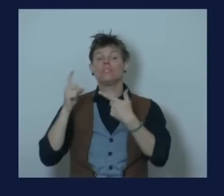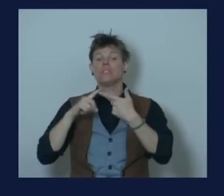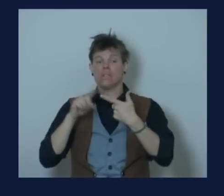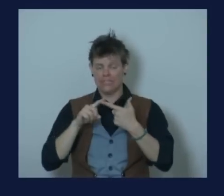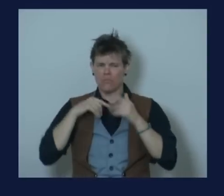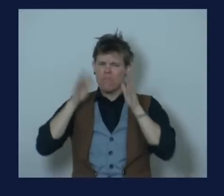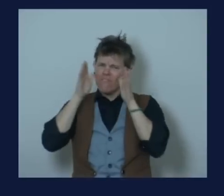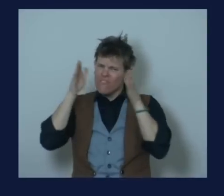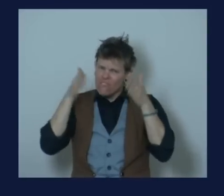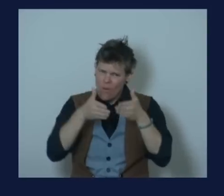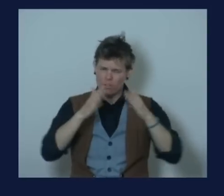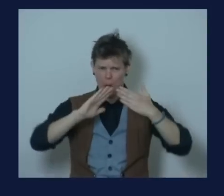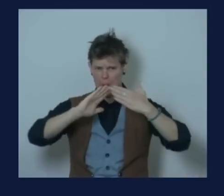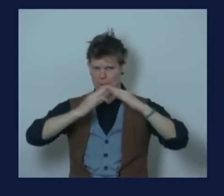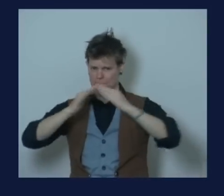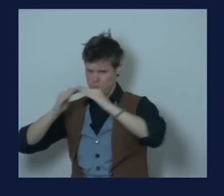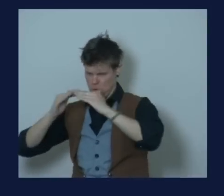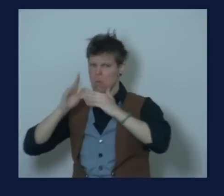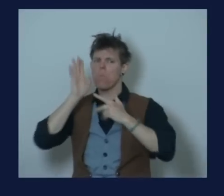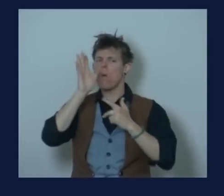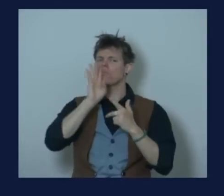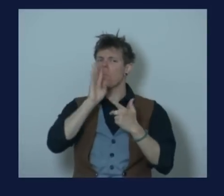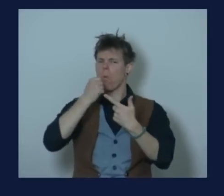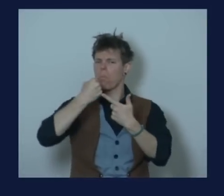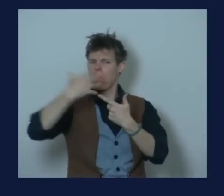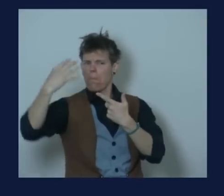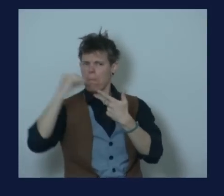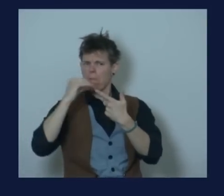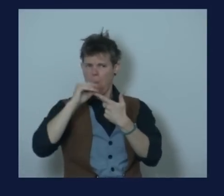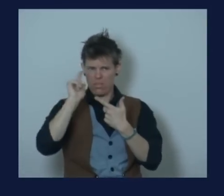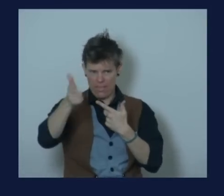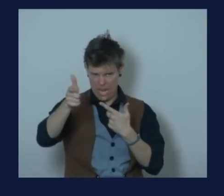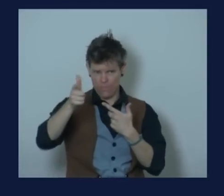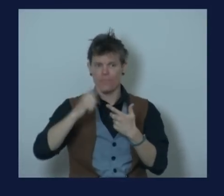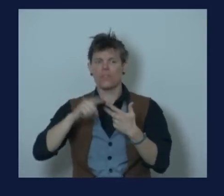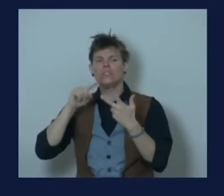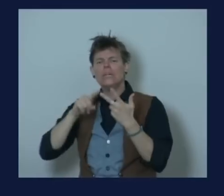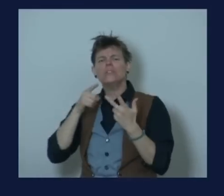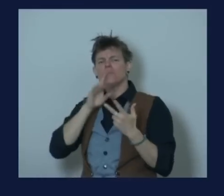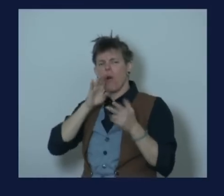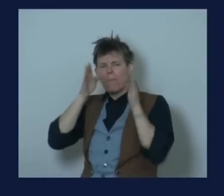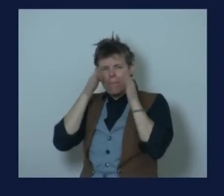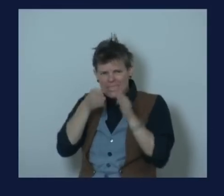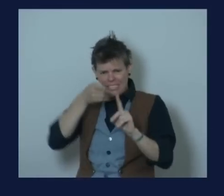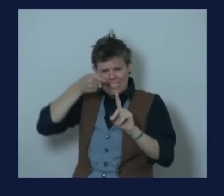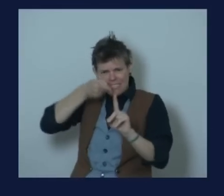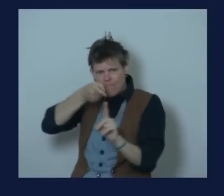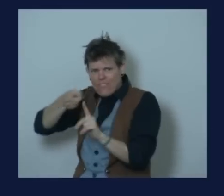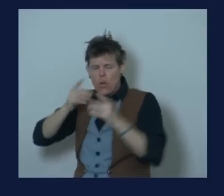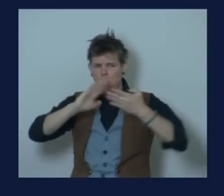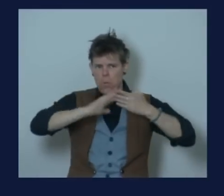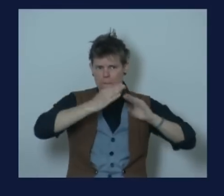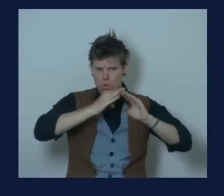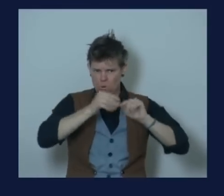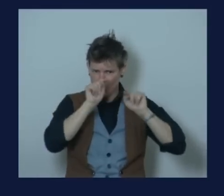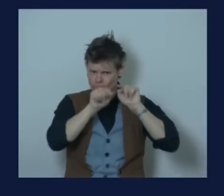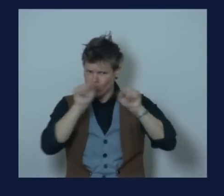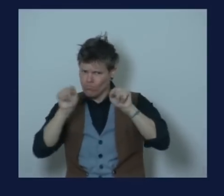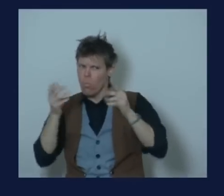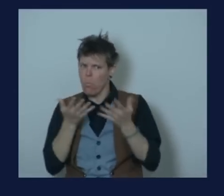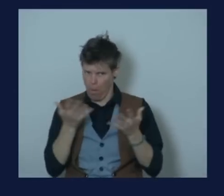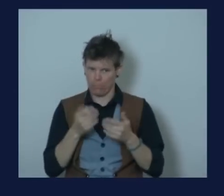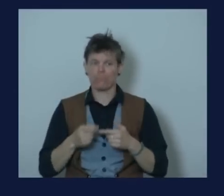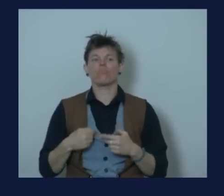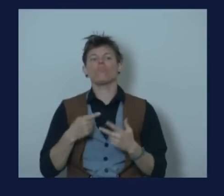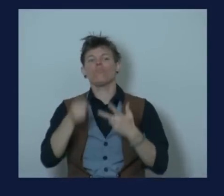that later, but we moved into a more focused approach. And Then we had to increase our lab